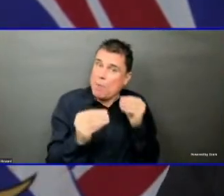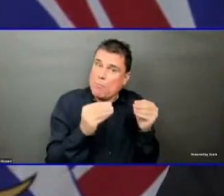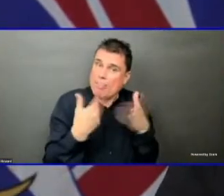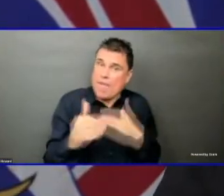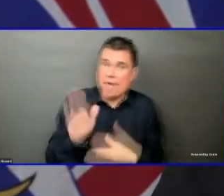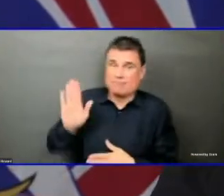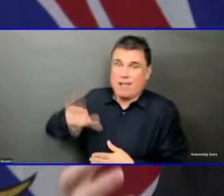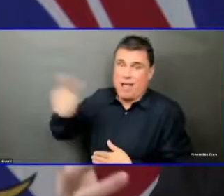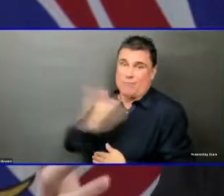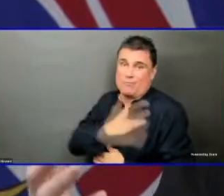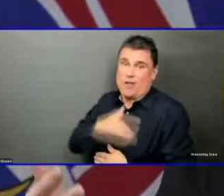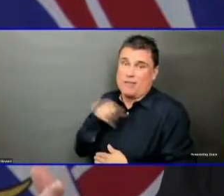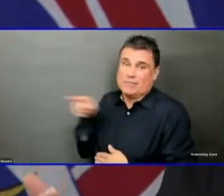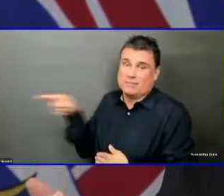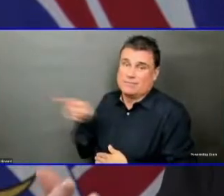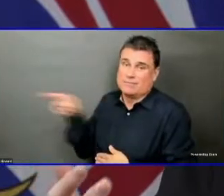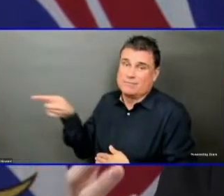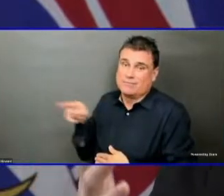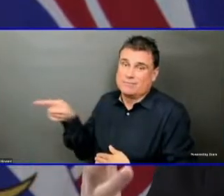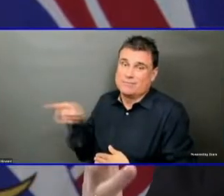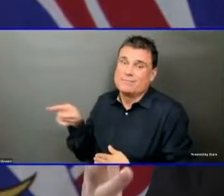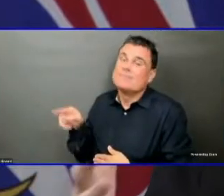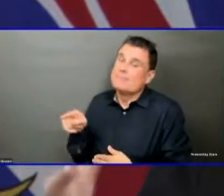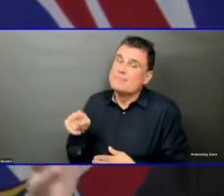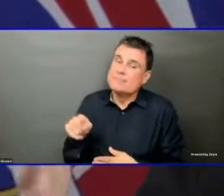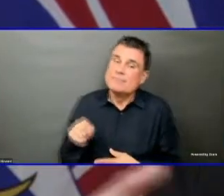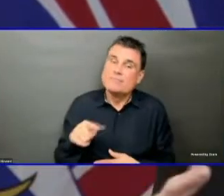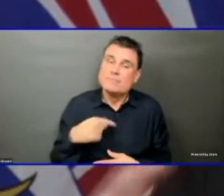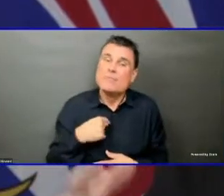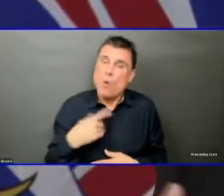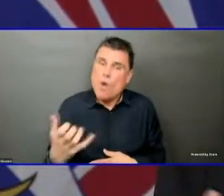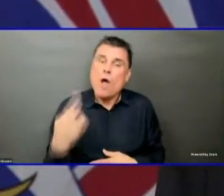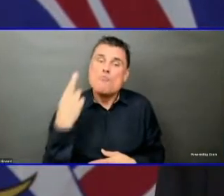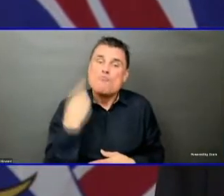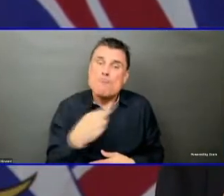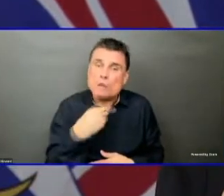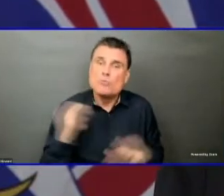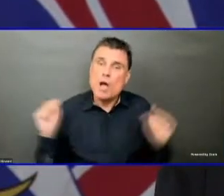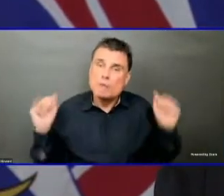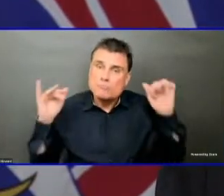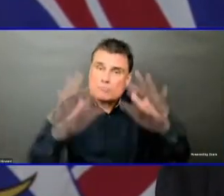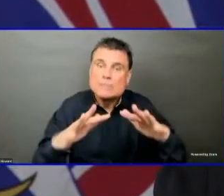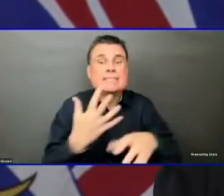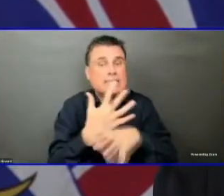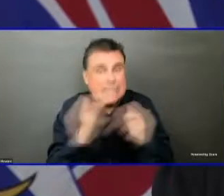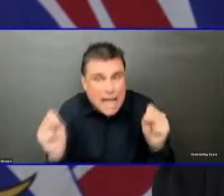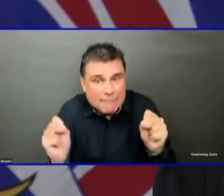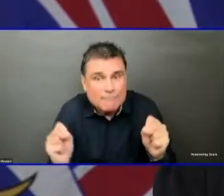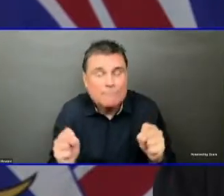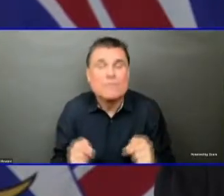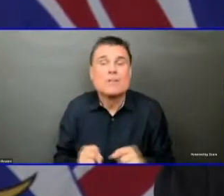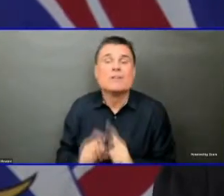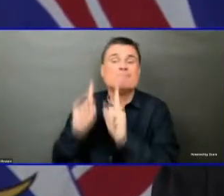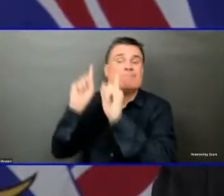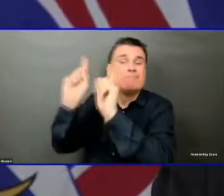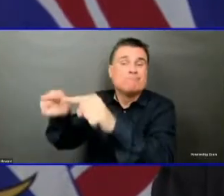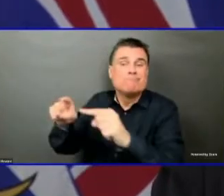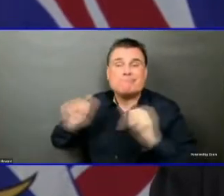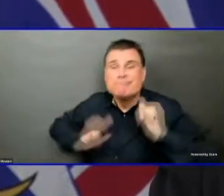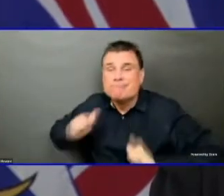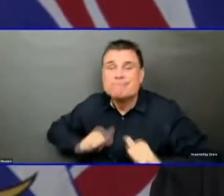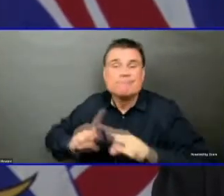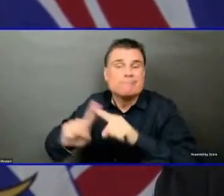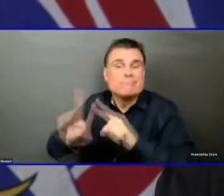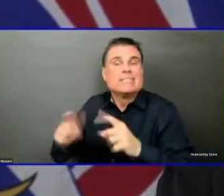our hairdressers and other important businesses in our community. But we know that it's